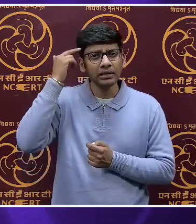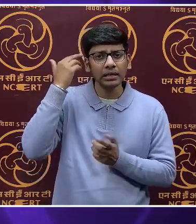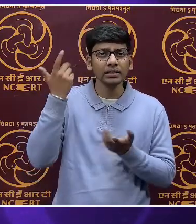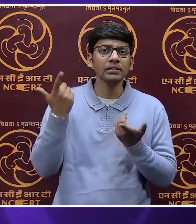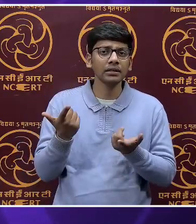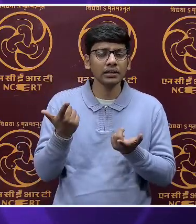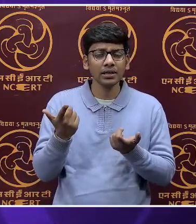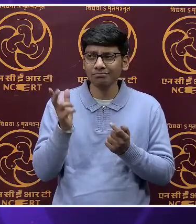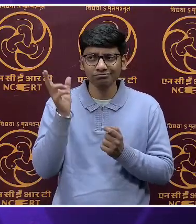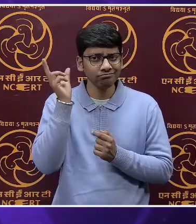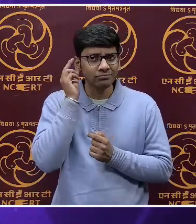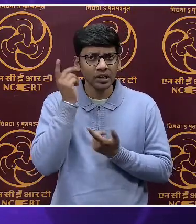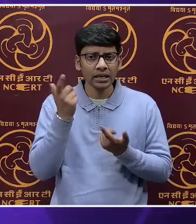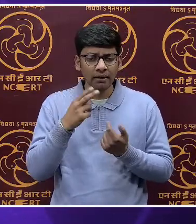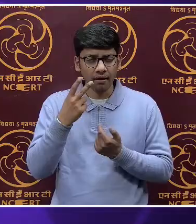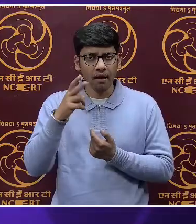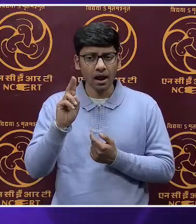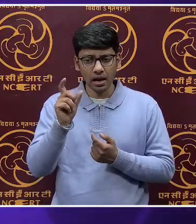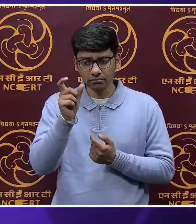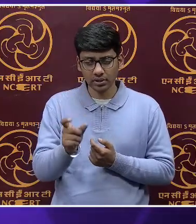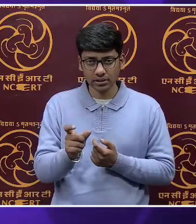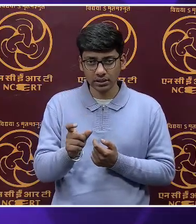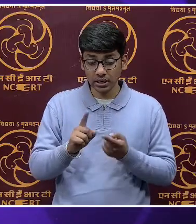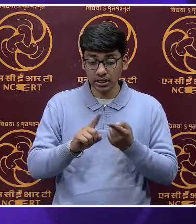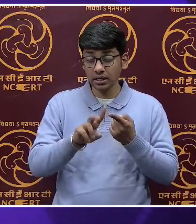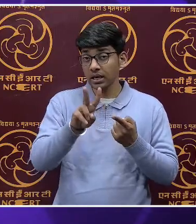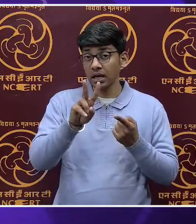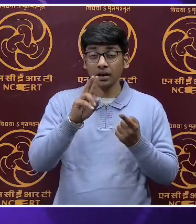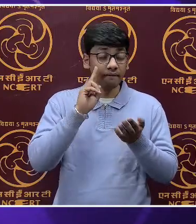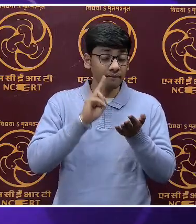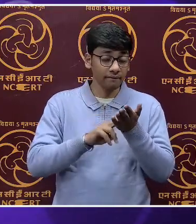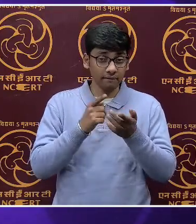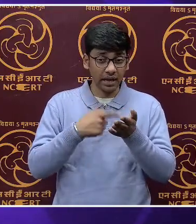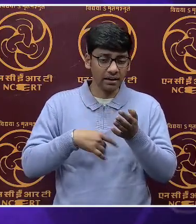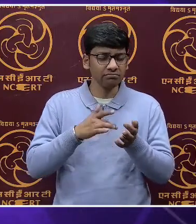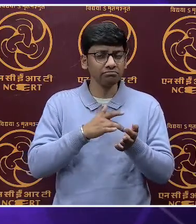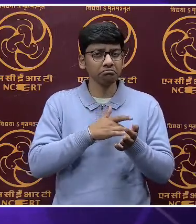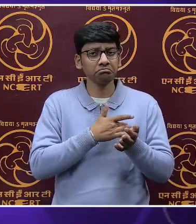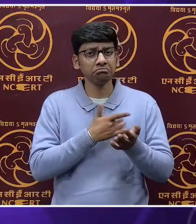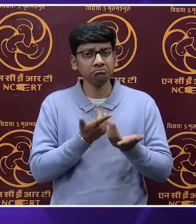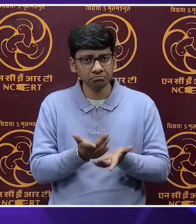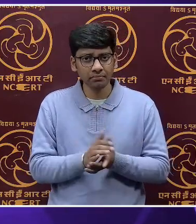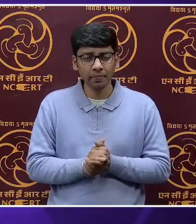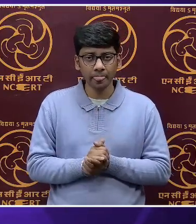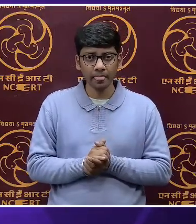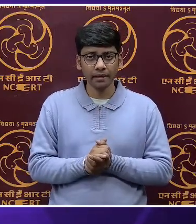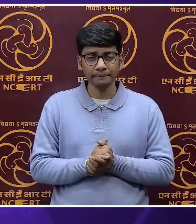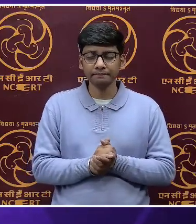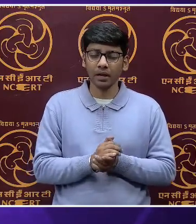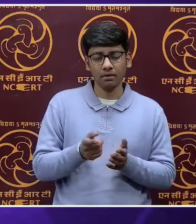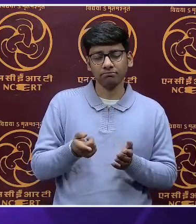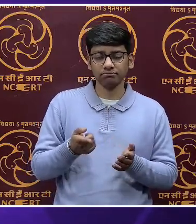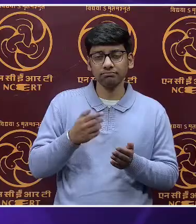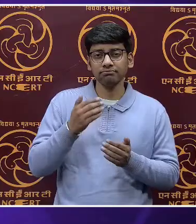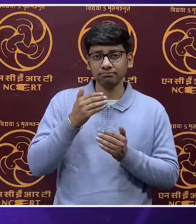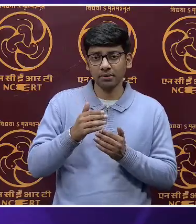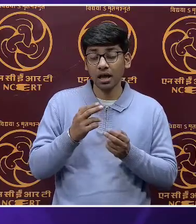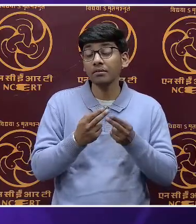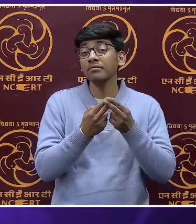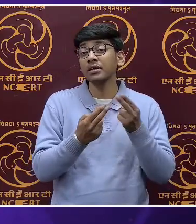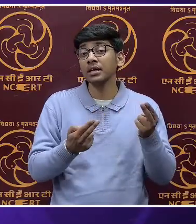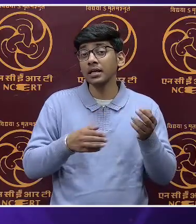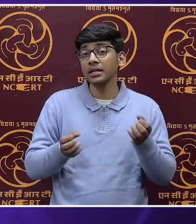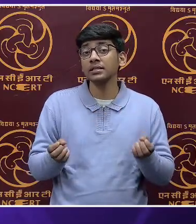yes. Why she is different and how she is feeling, as you were saying. Yeah. So, all right, let me take you to the journey Sure.